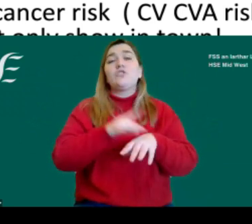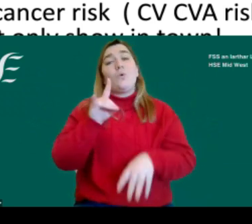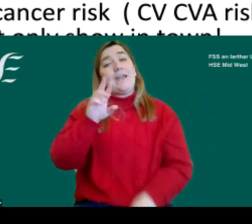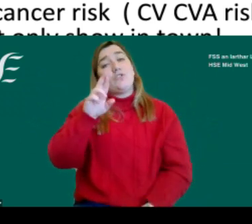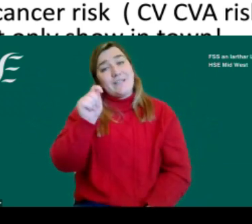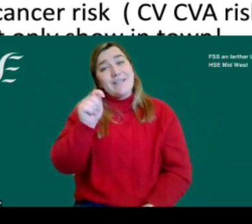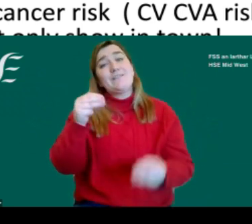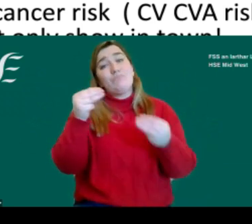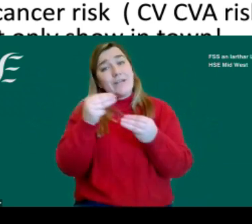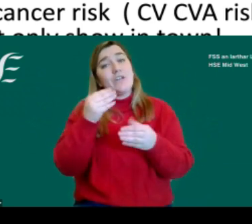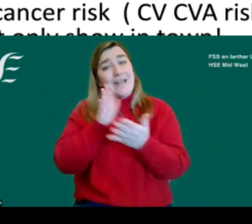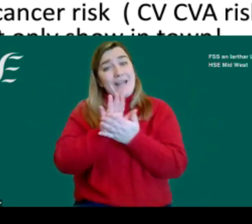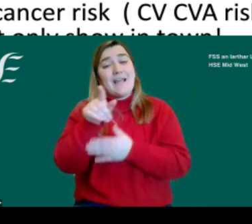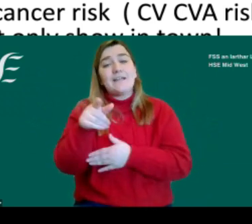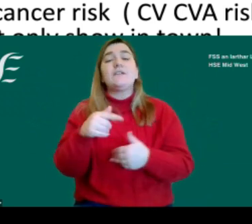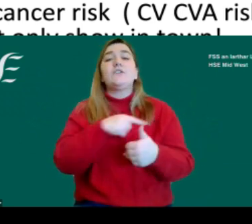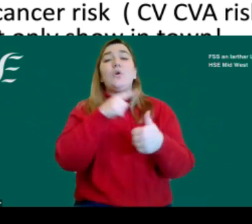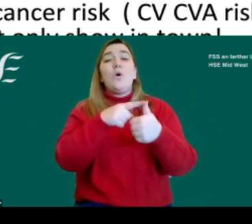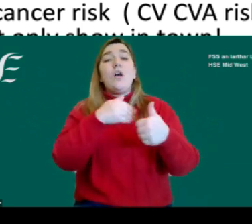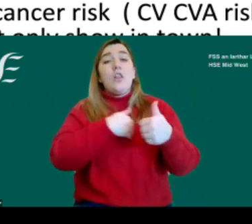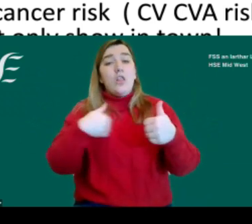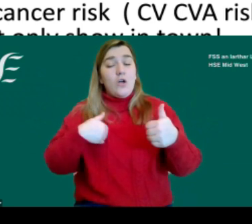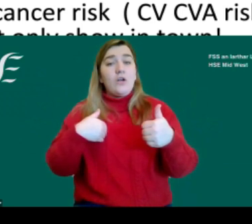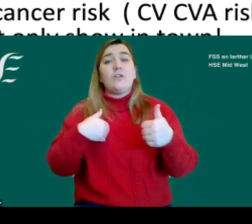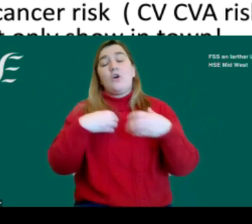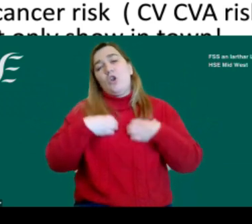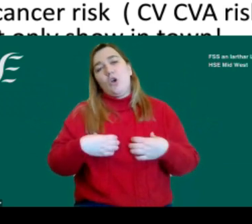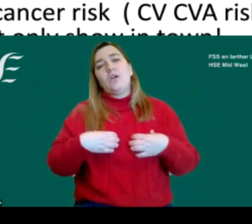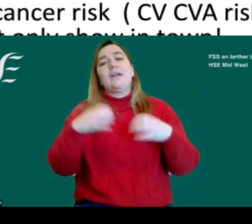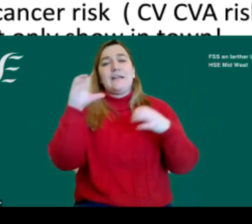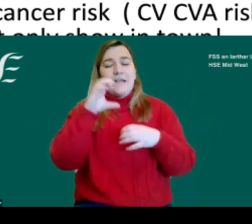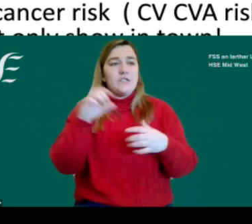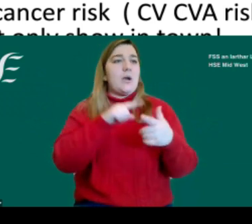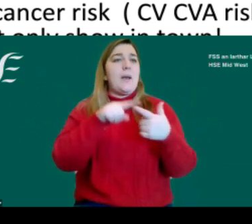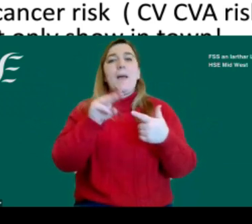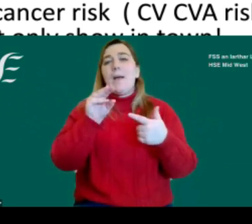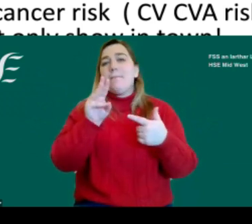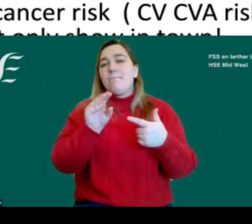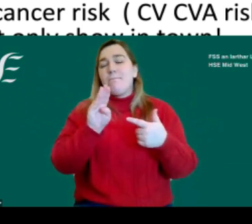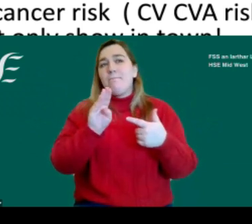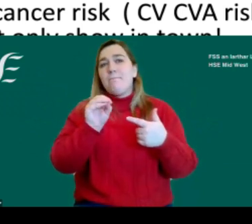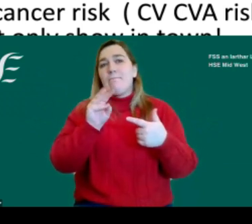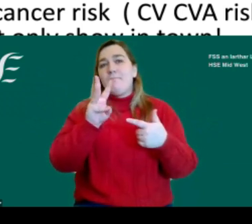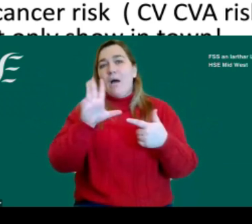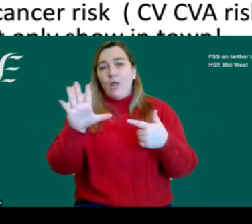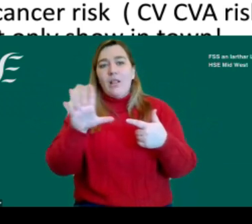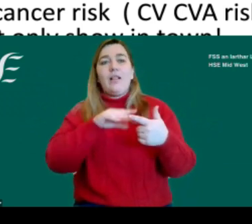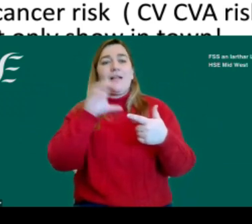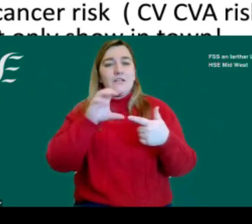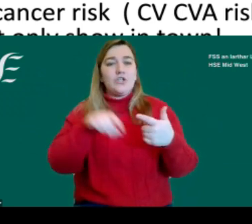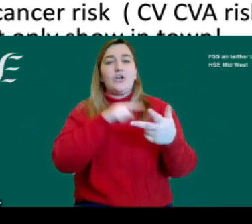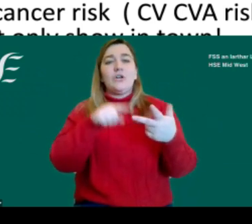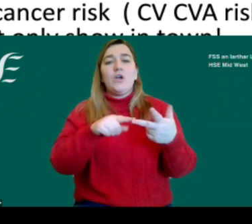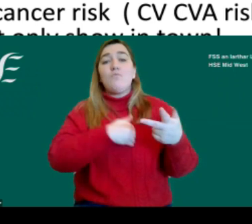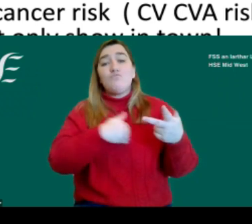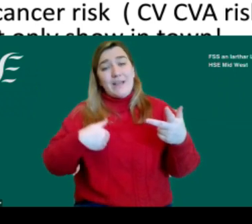Bowel cancer, HRT in general is good for bowel cancer and reduces the rates somewhat. So breast cancer is up there because it's